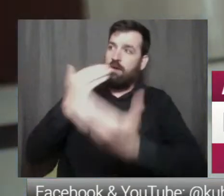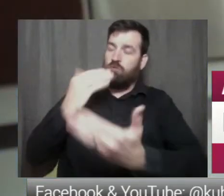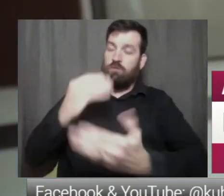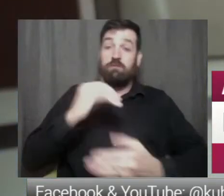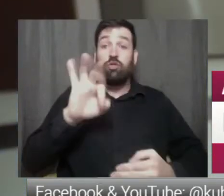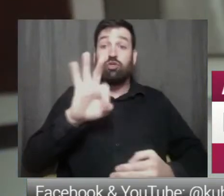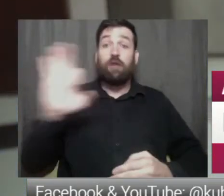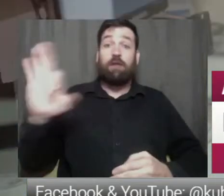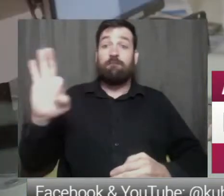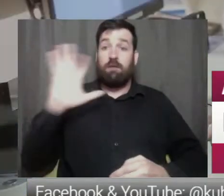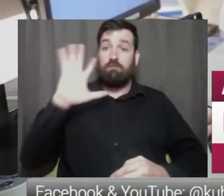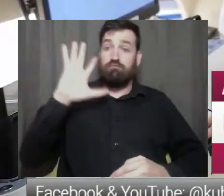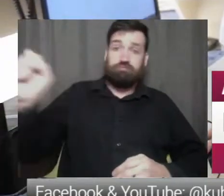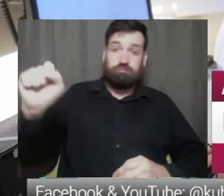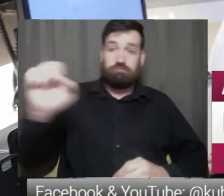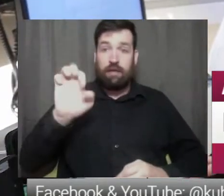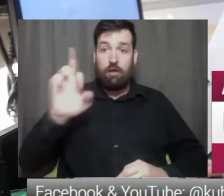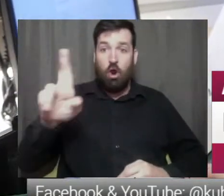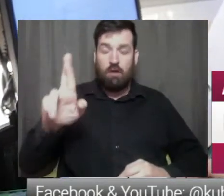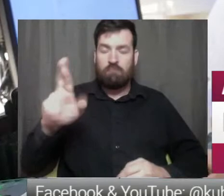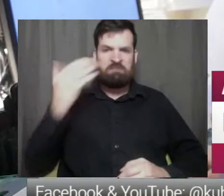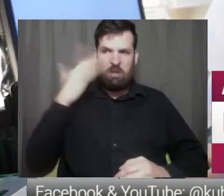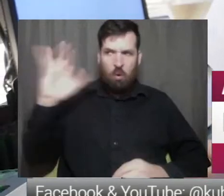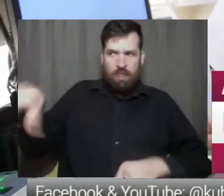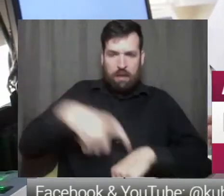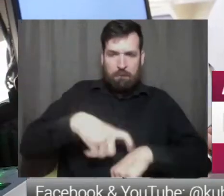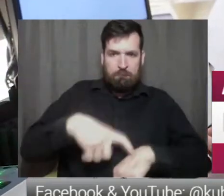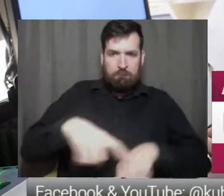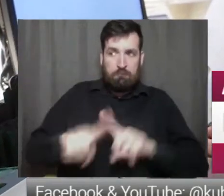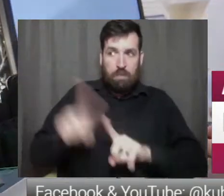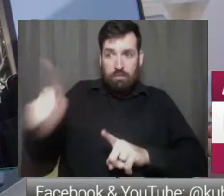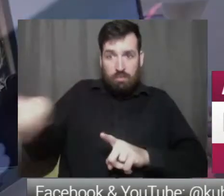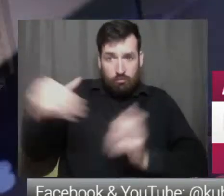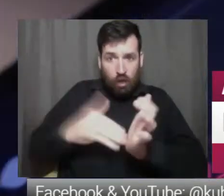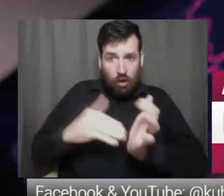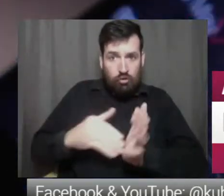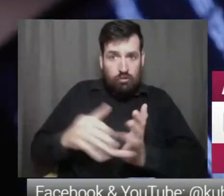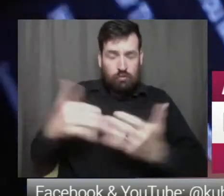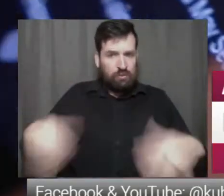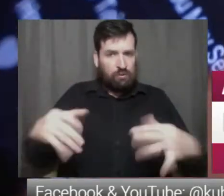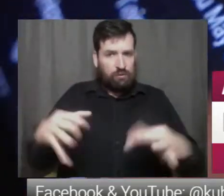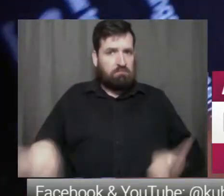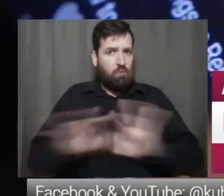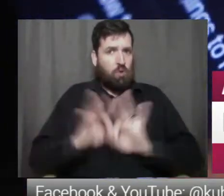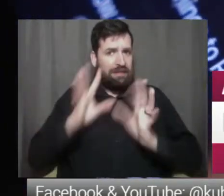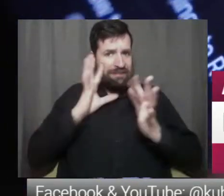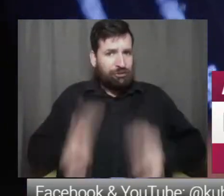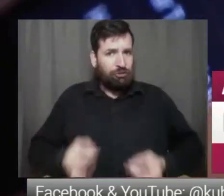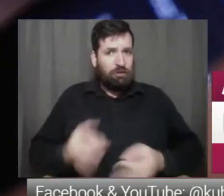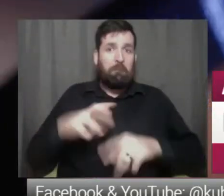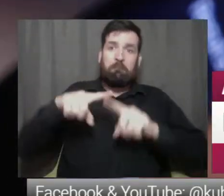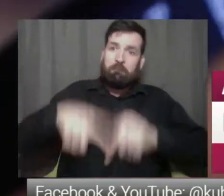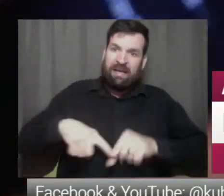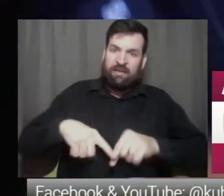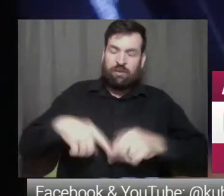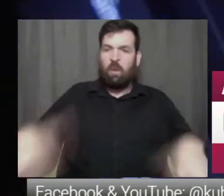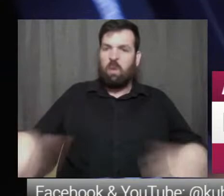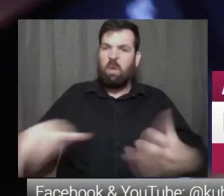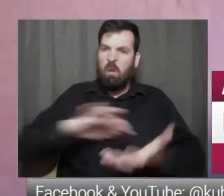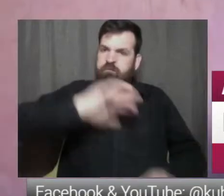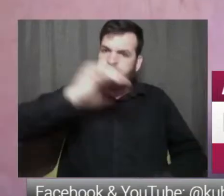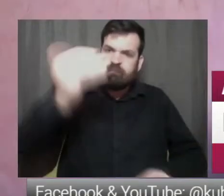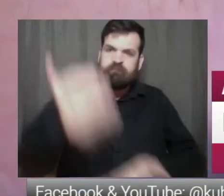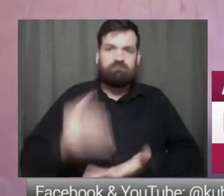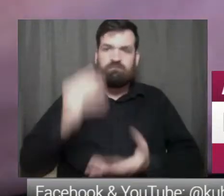ER. He didn't know it at the time, but the doctors there would make some crucial decisions based on the treasure trove of information contained in